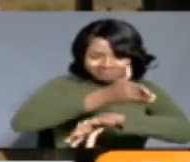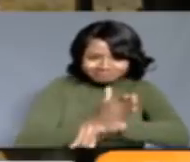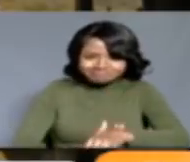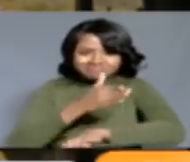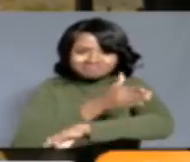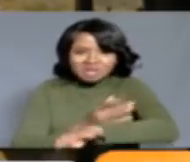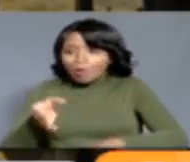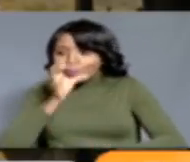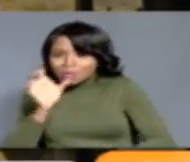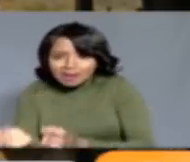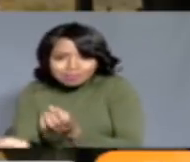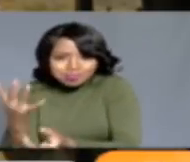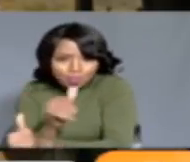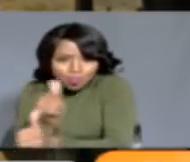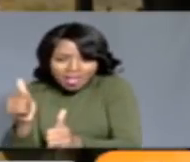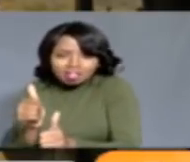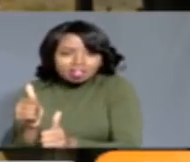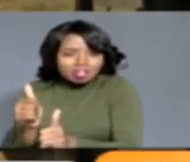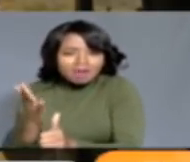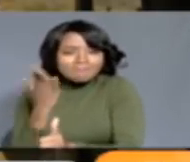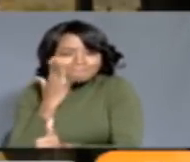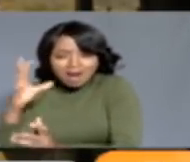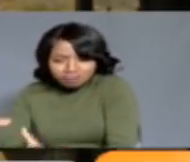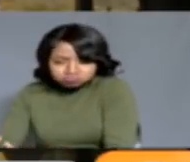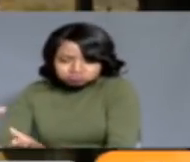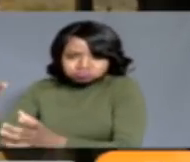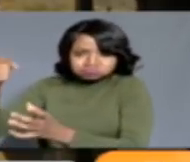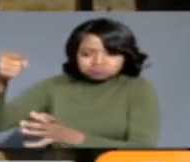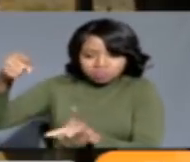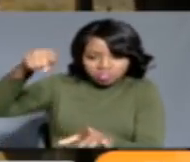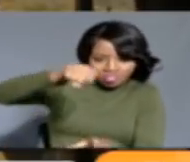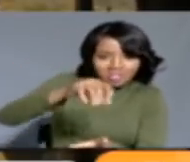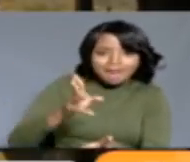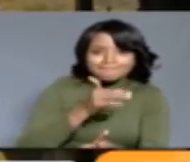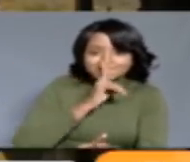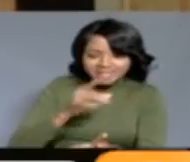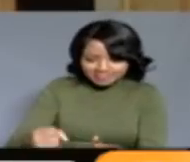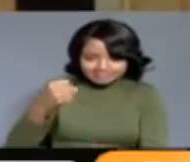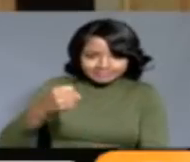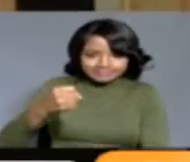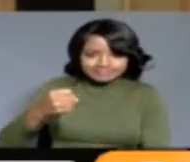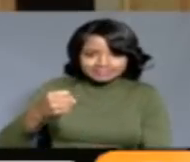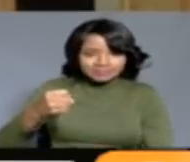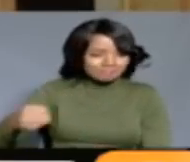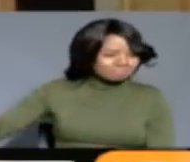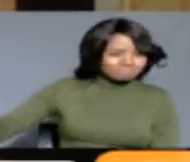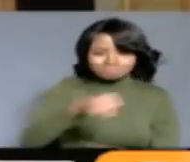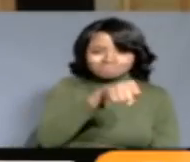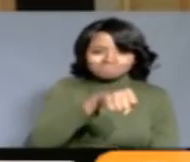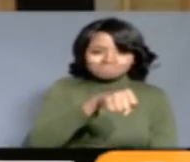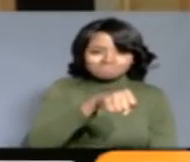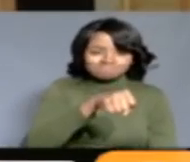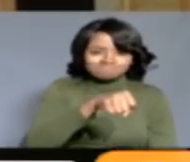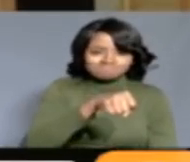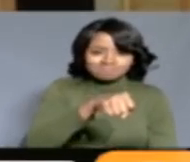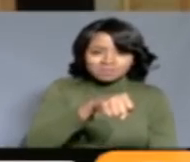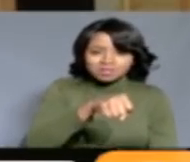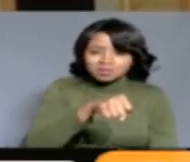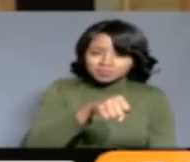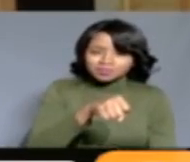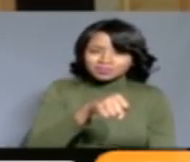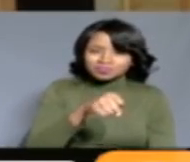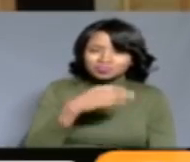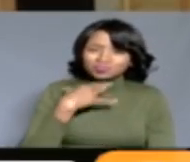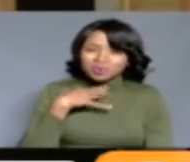After maji lichemka, mom transferred the water to another jug of color pink. Akanirusha hivi maji, as if she was